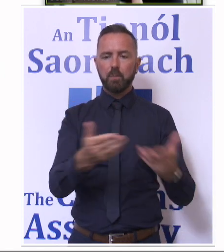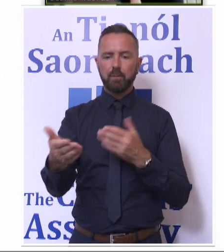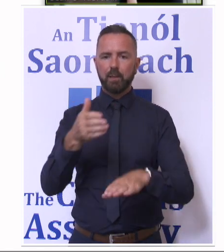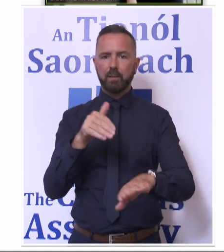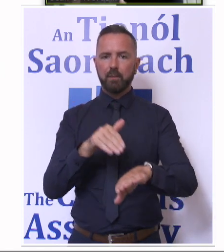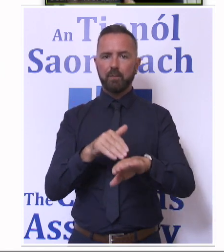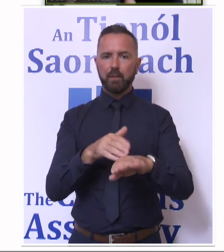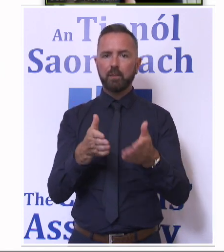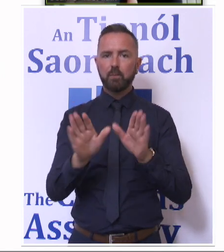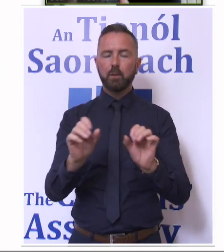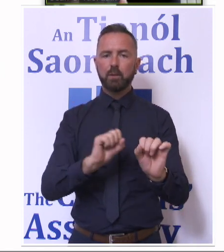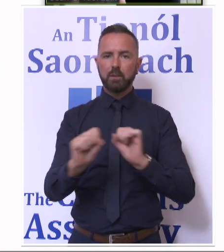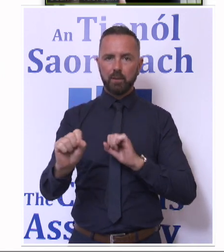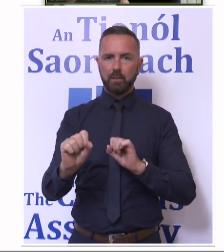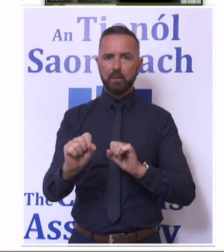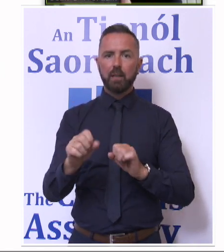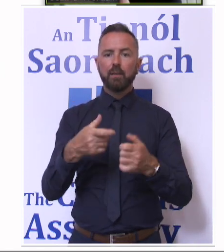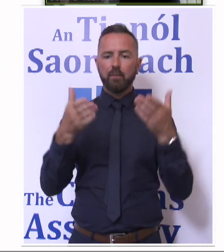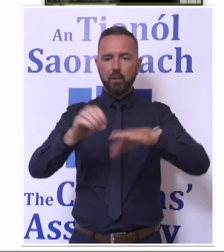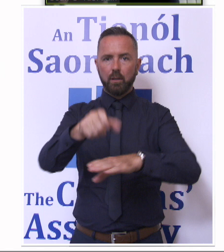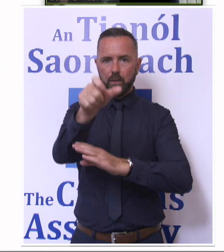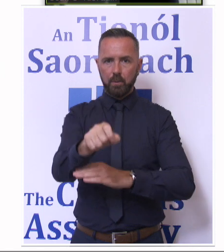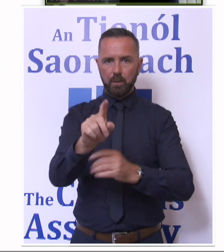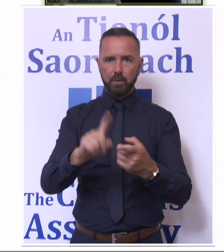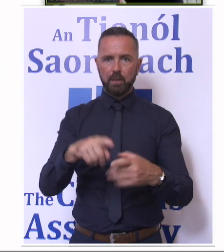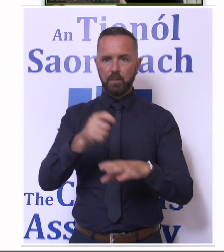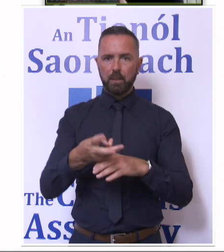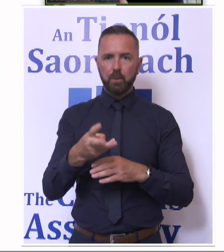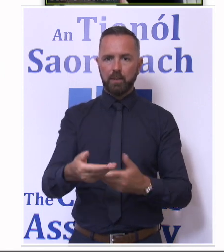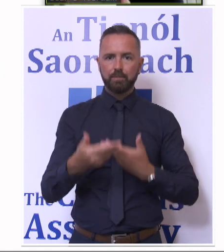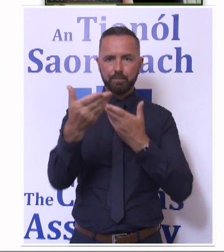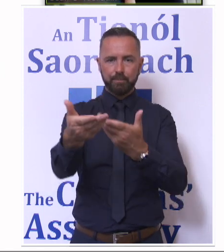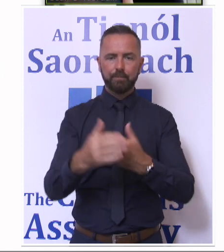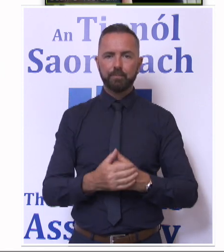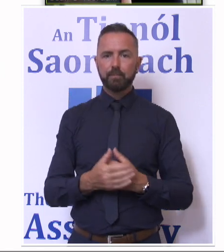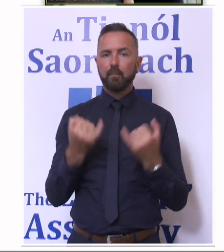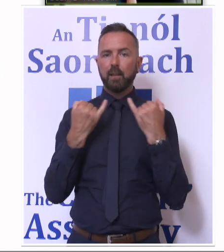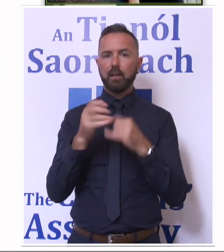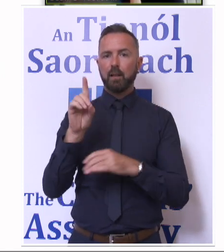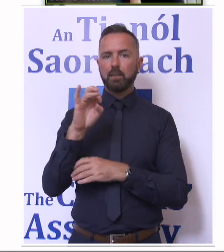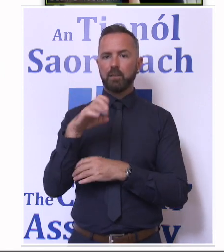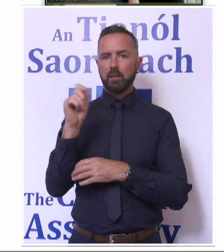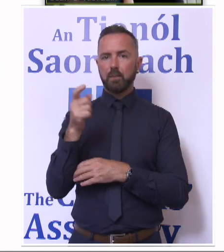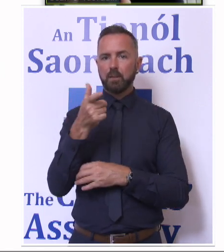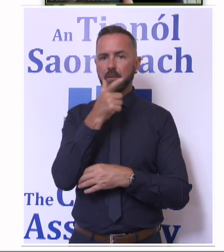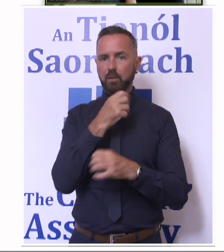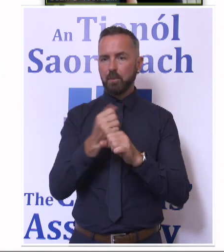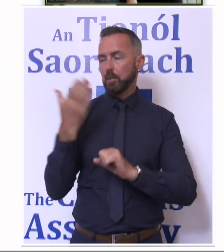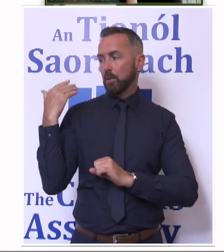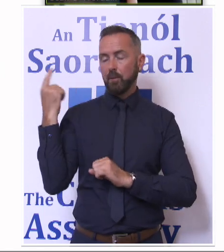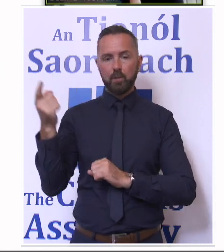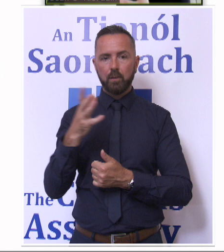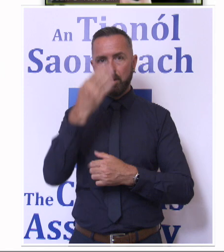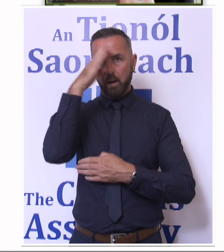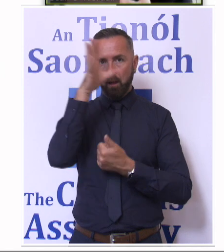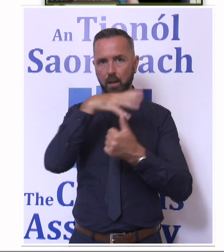public services that are person-centered are best delivered. And again, as Dermot pointed out, we are absolutely unique